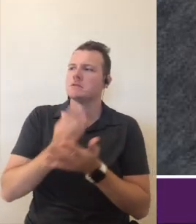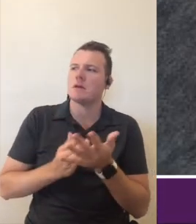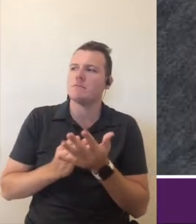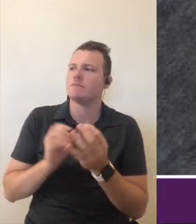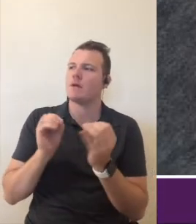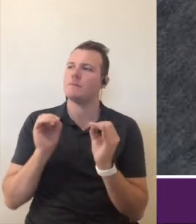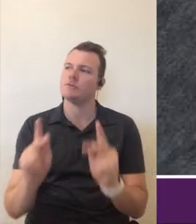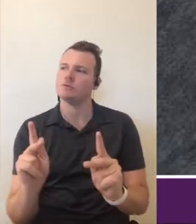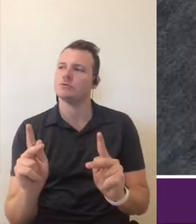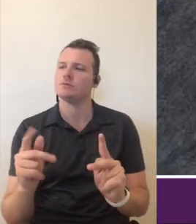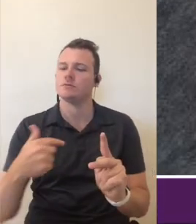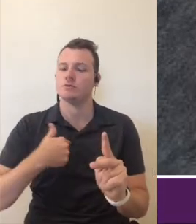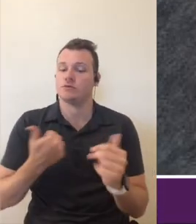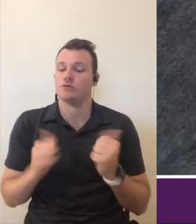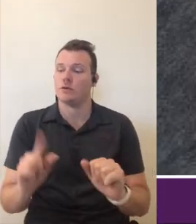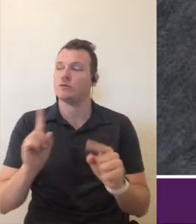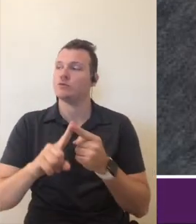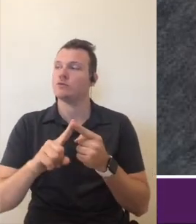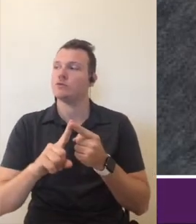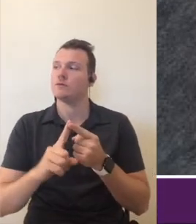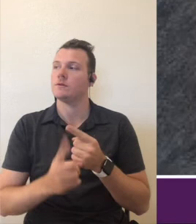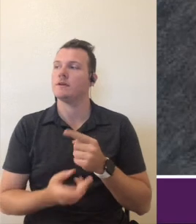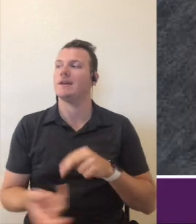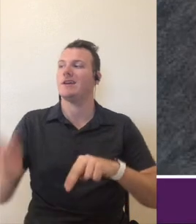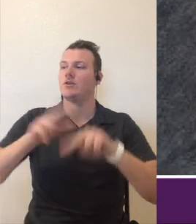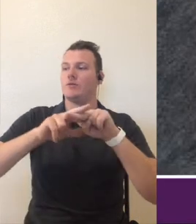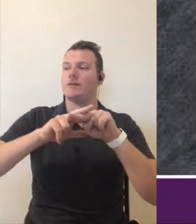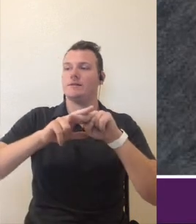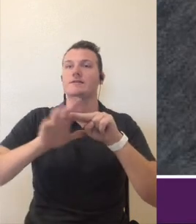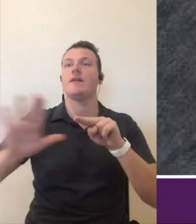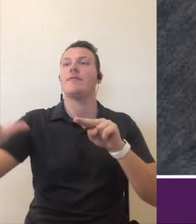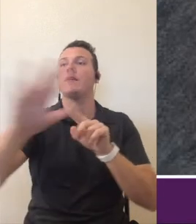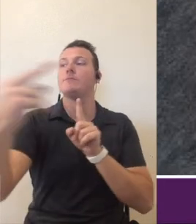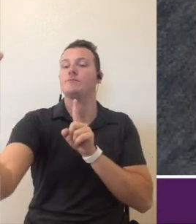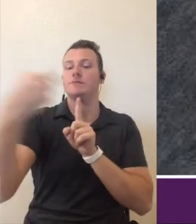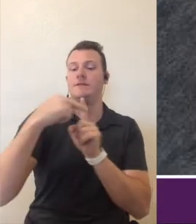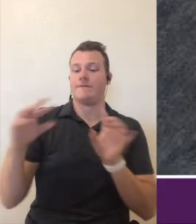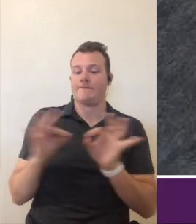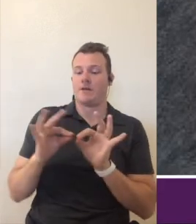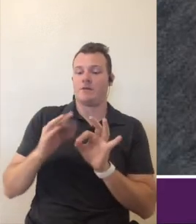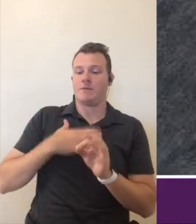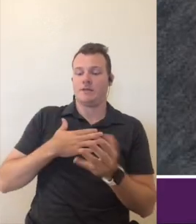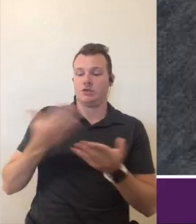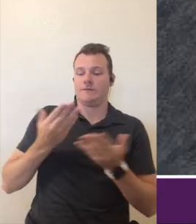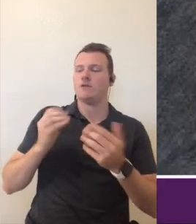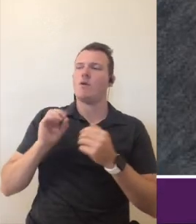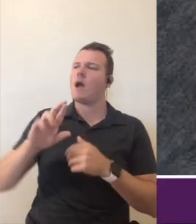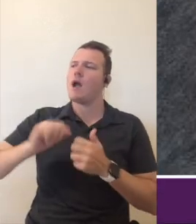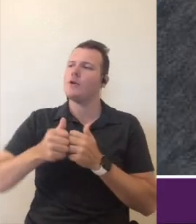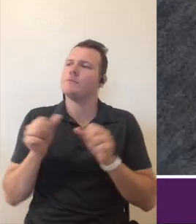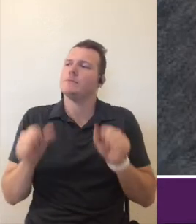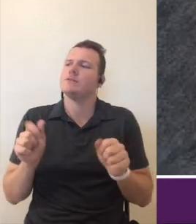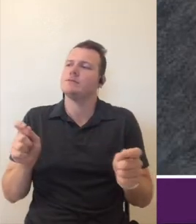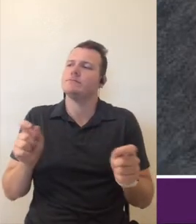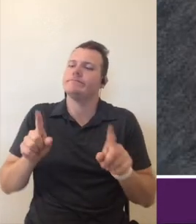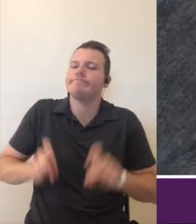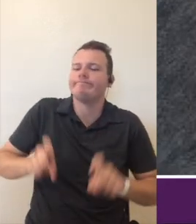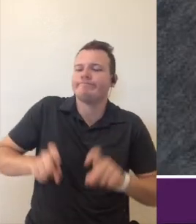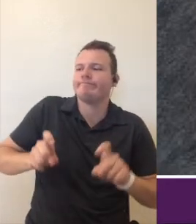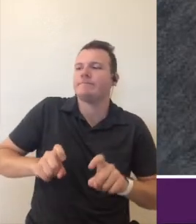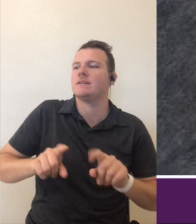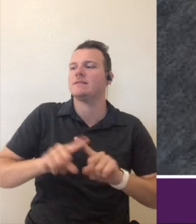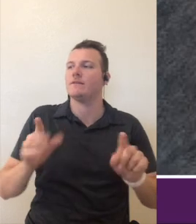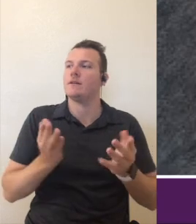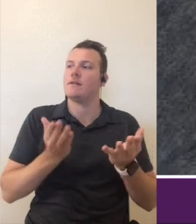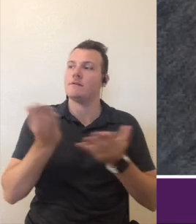an unbundled model, what are some opportunities to sort of increase the perceived value of your services, or